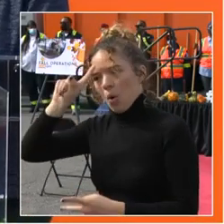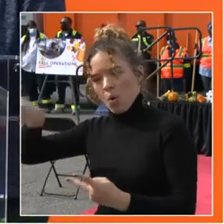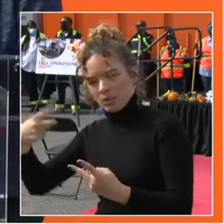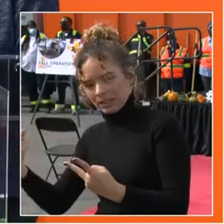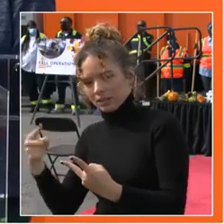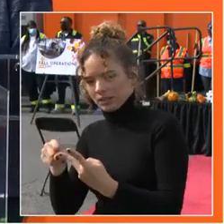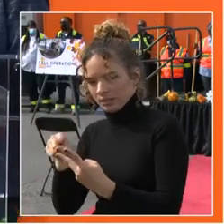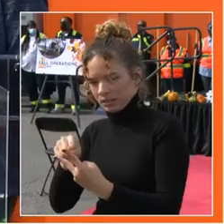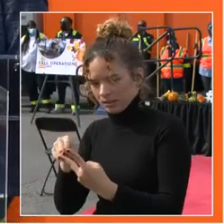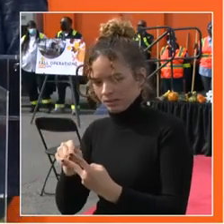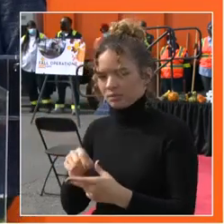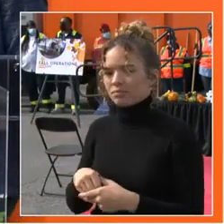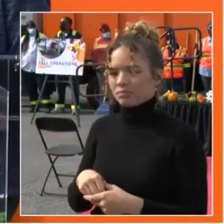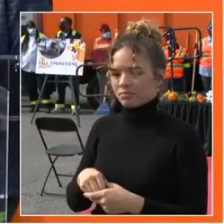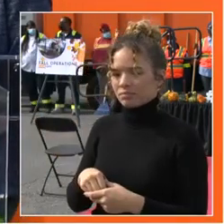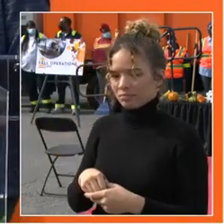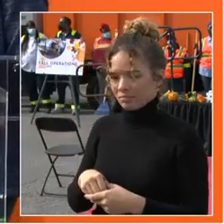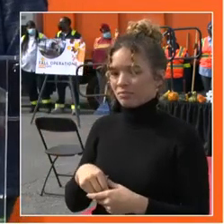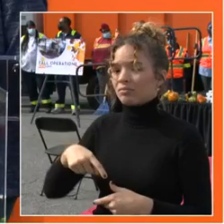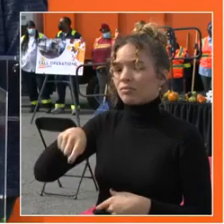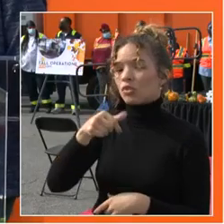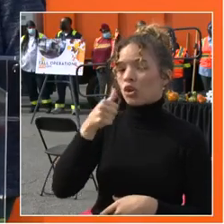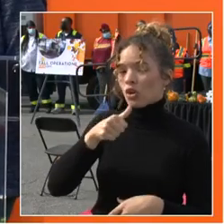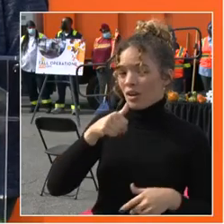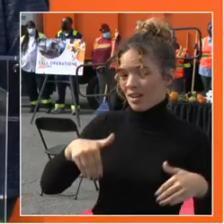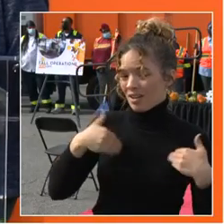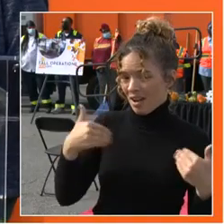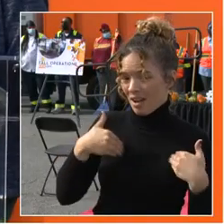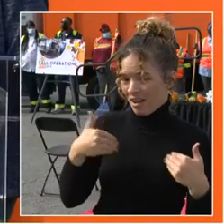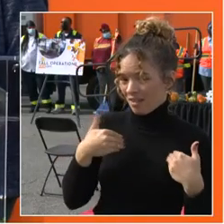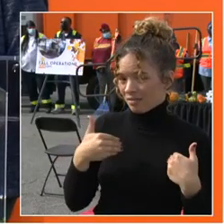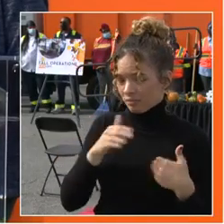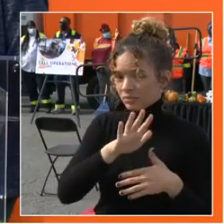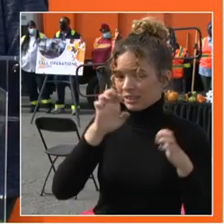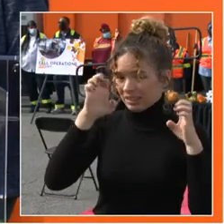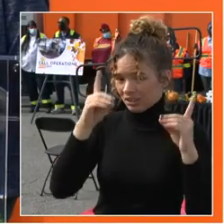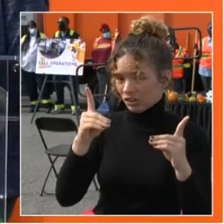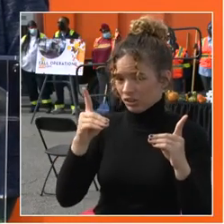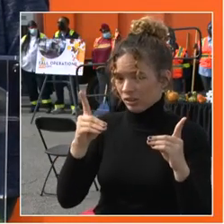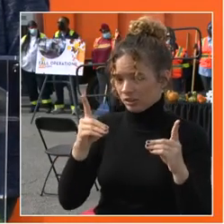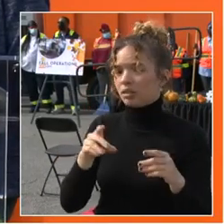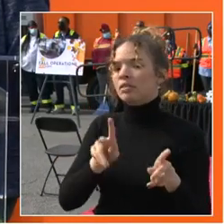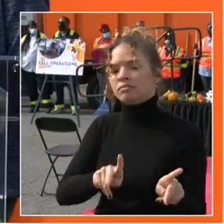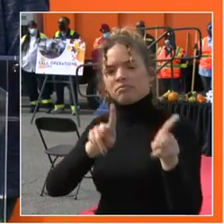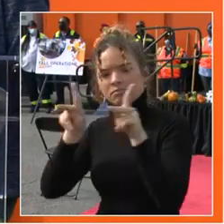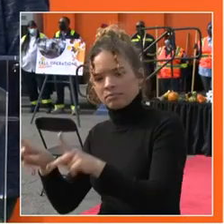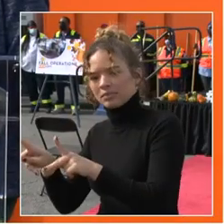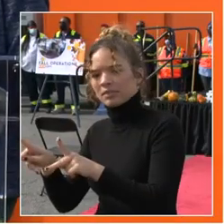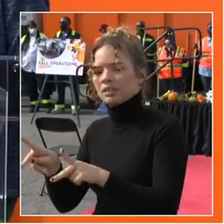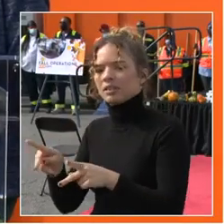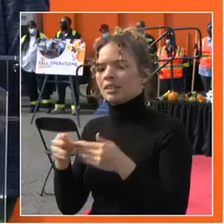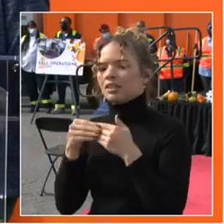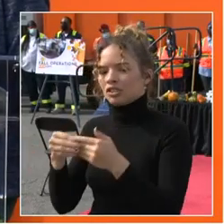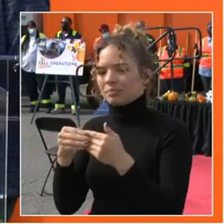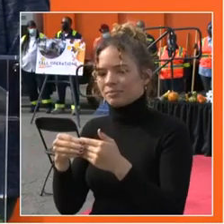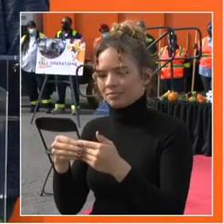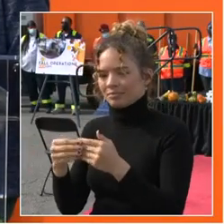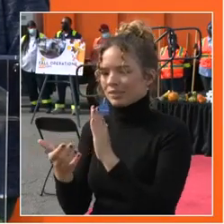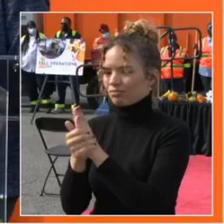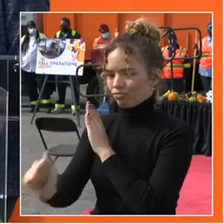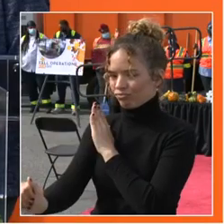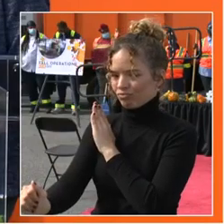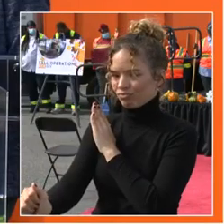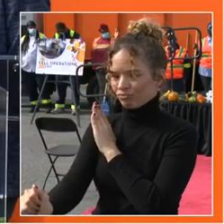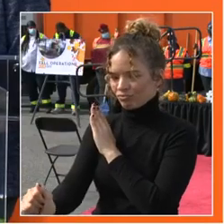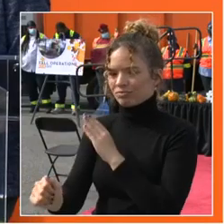their academics, but their leadership skills that are going to allow them to be great leaders in the community and come back and serve